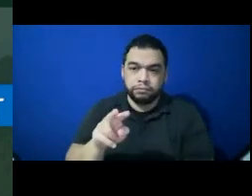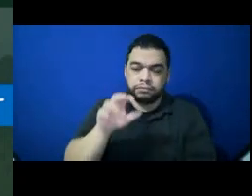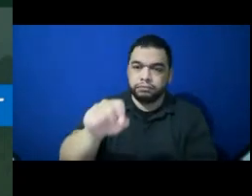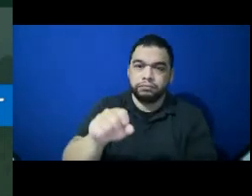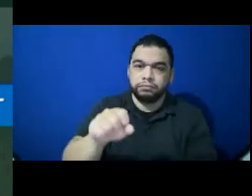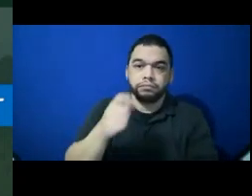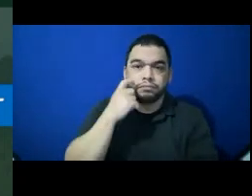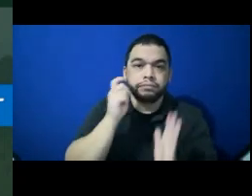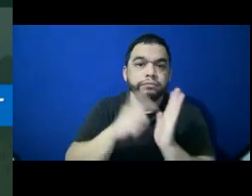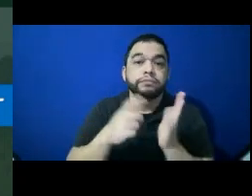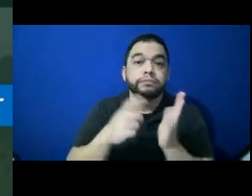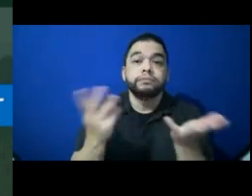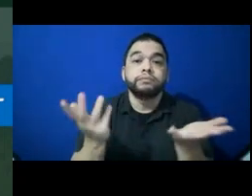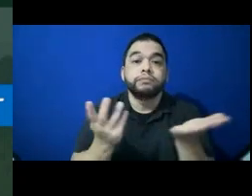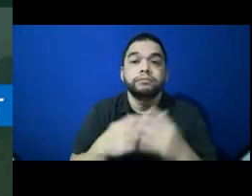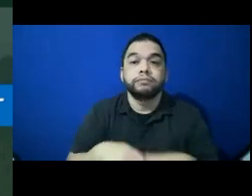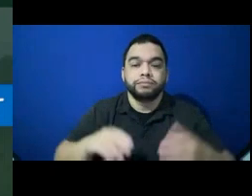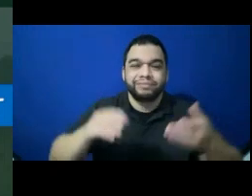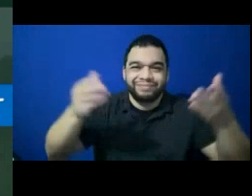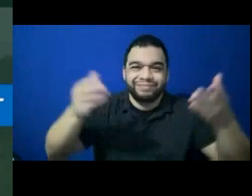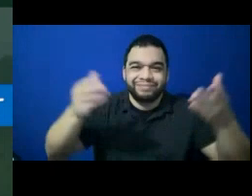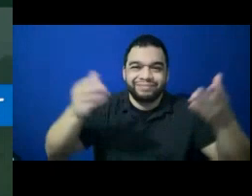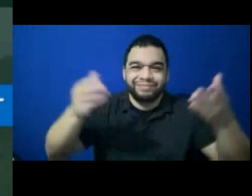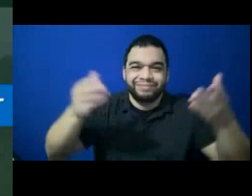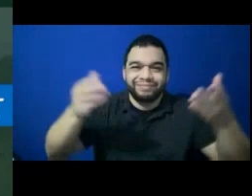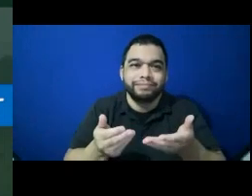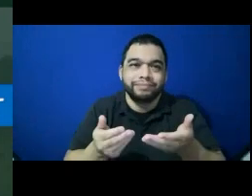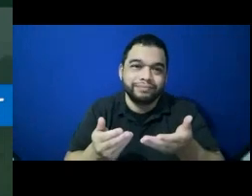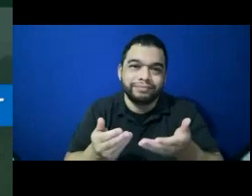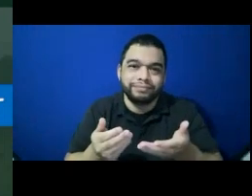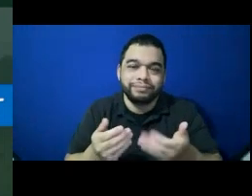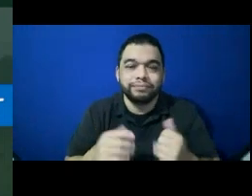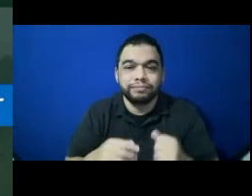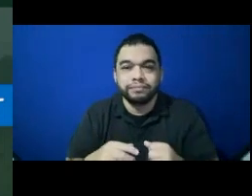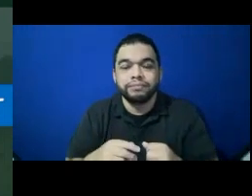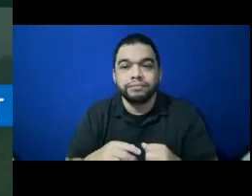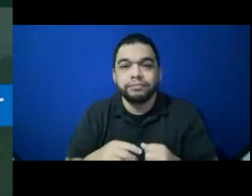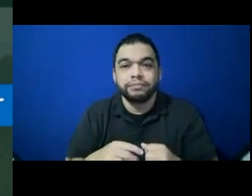what you are going to see is a welcome to this